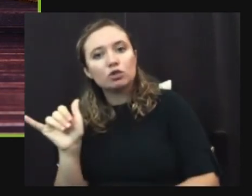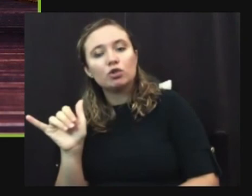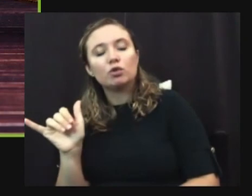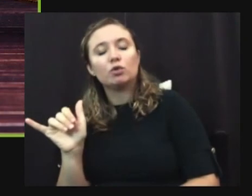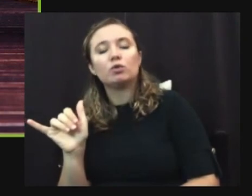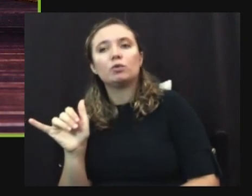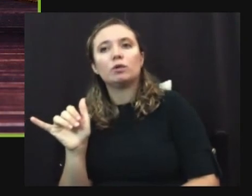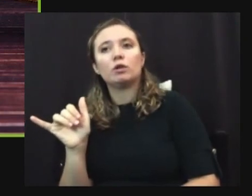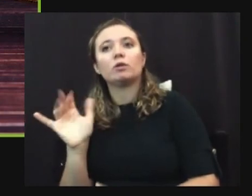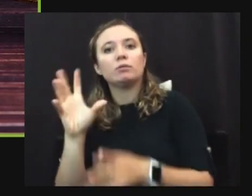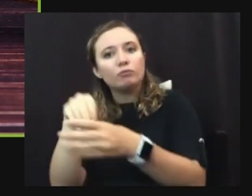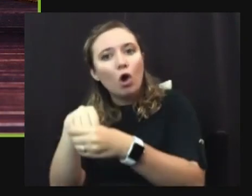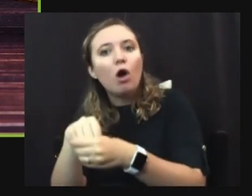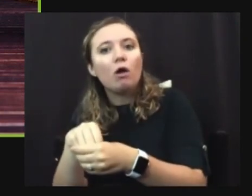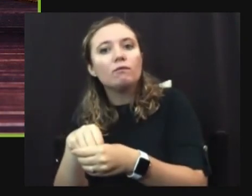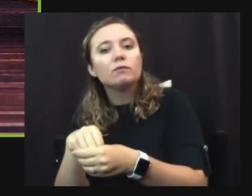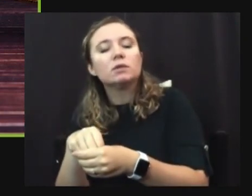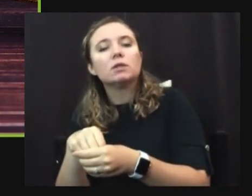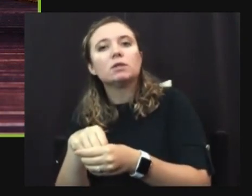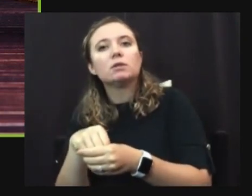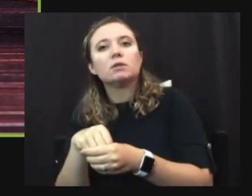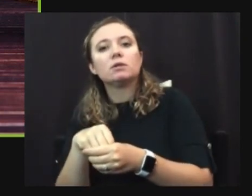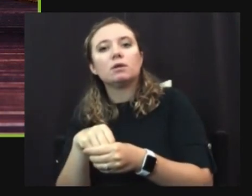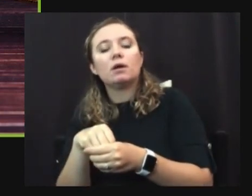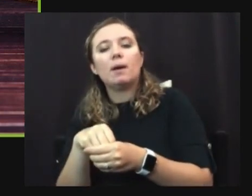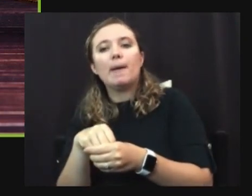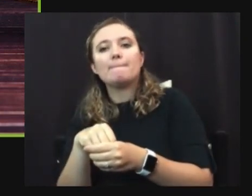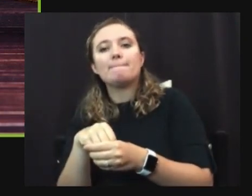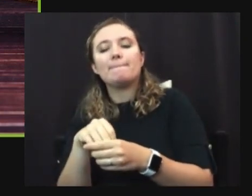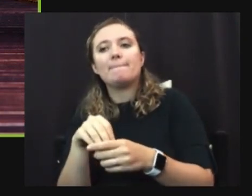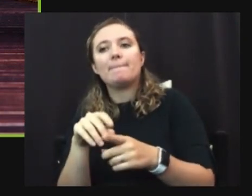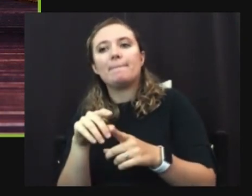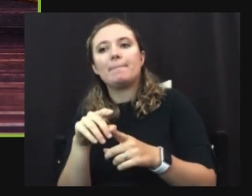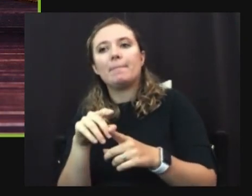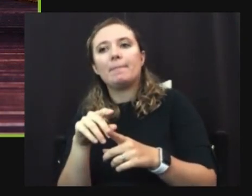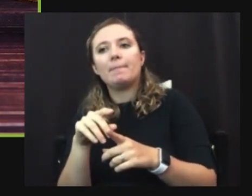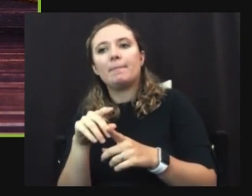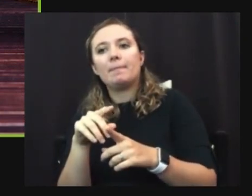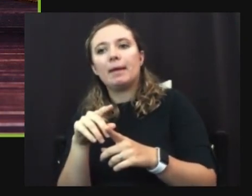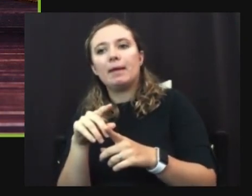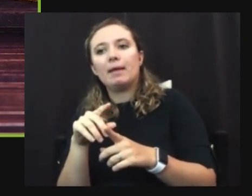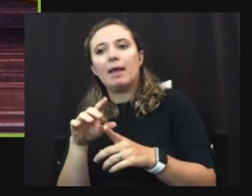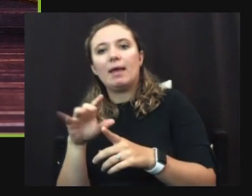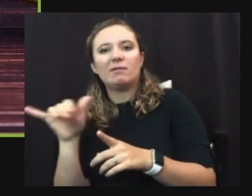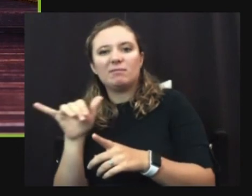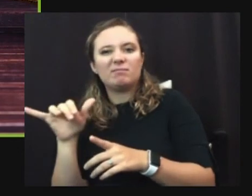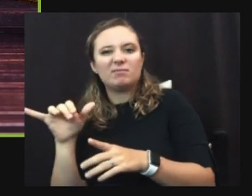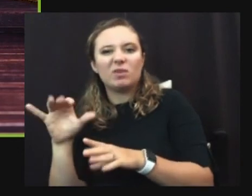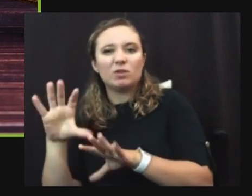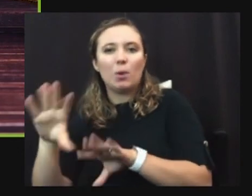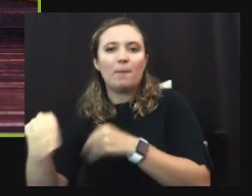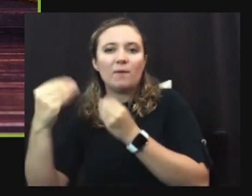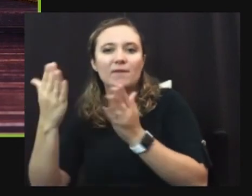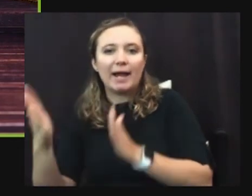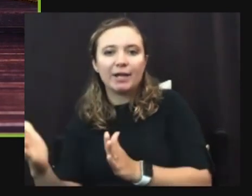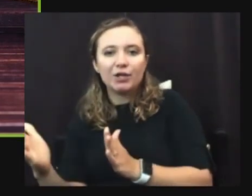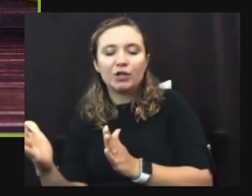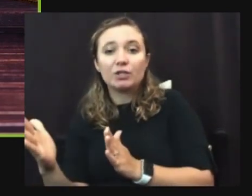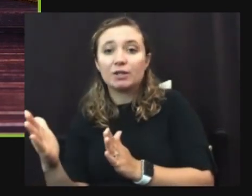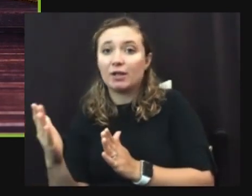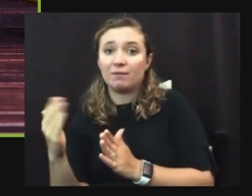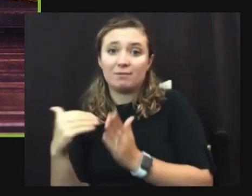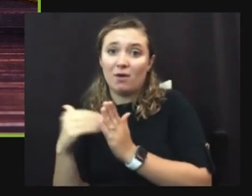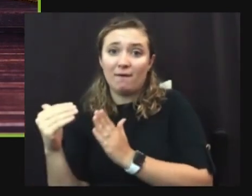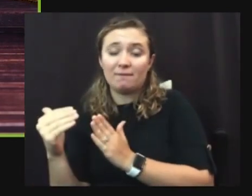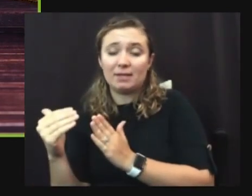stage. And from providers who often cause extreme harm